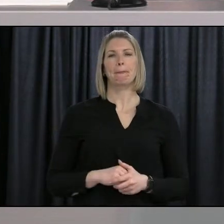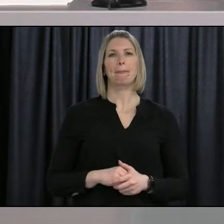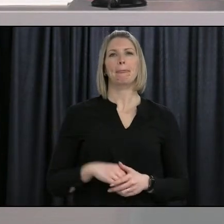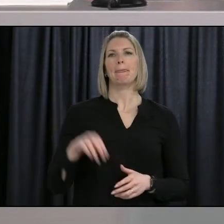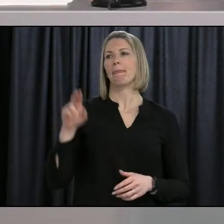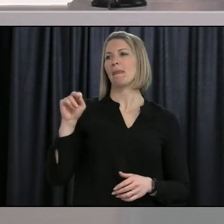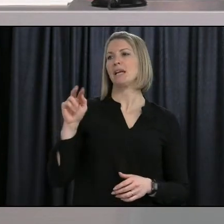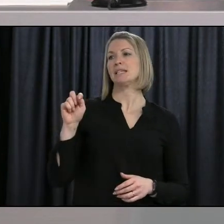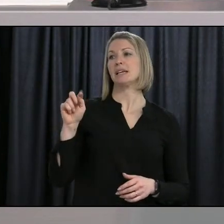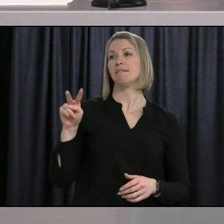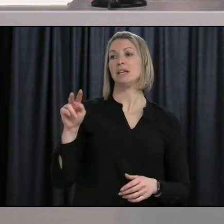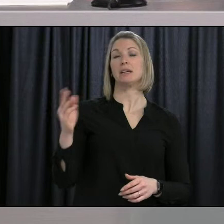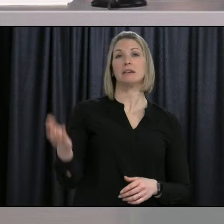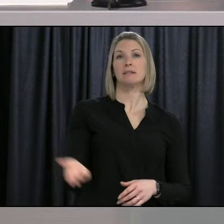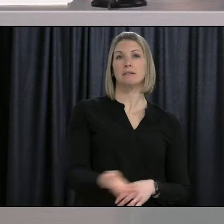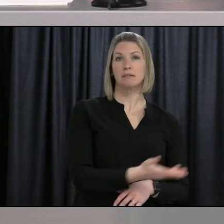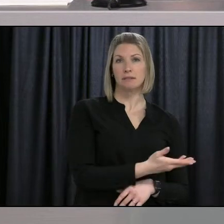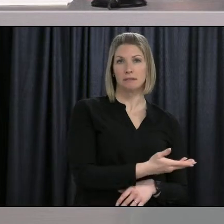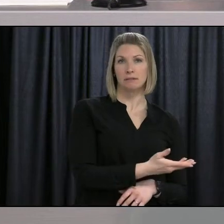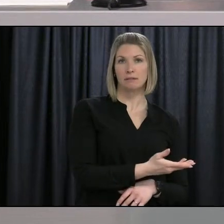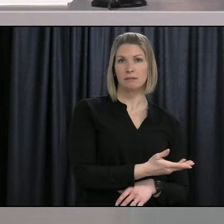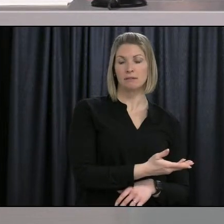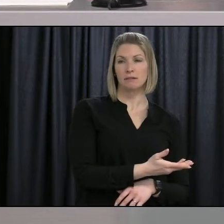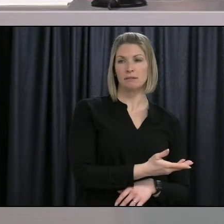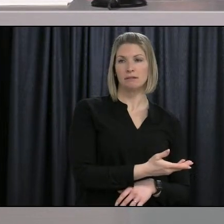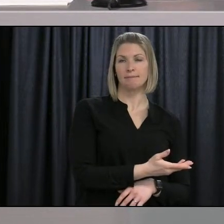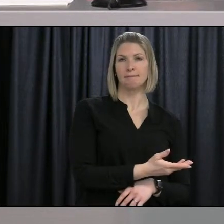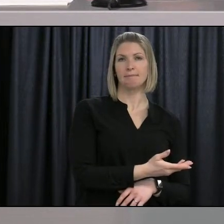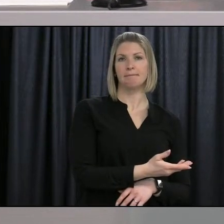Kellyanne Roberts with NTV, do you have a final question?